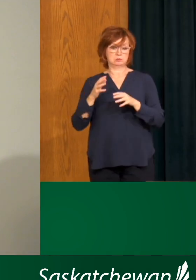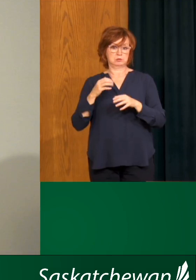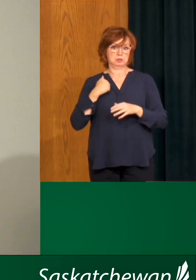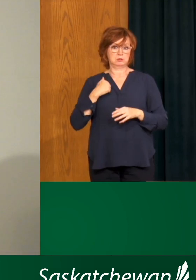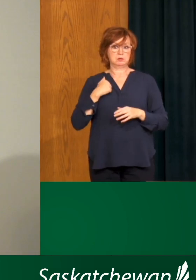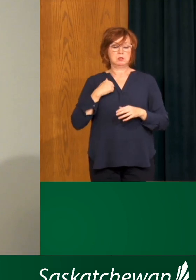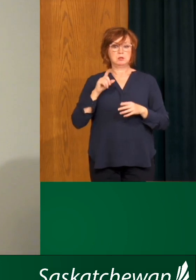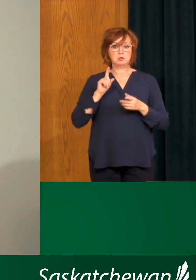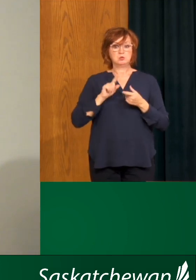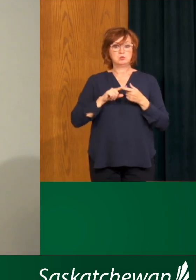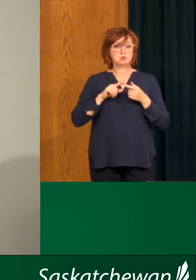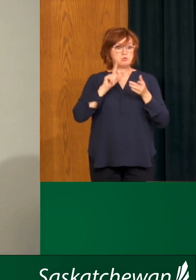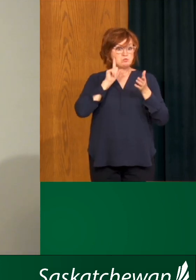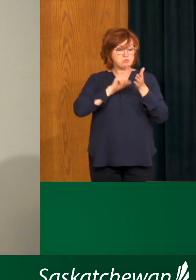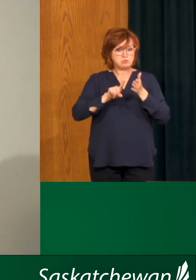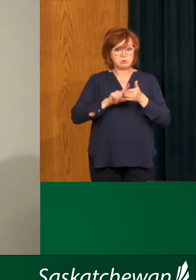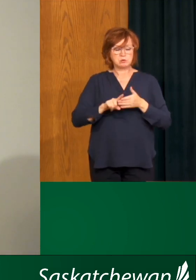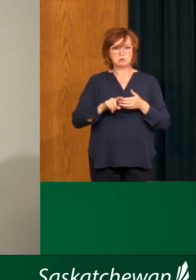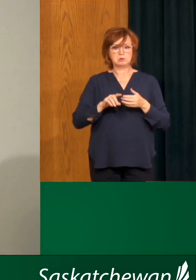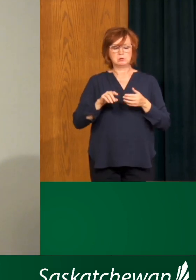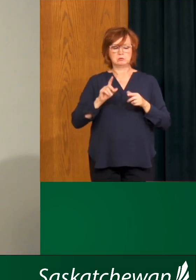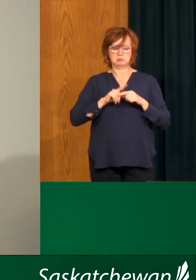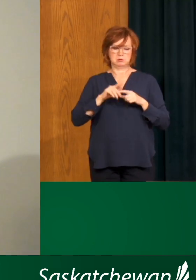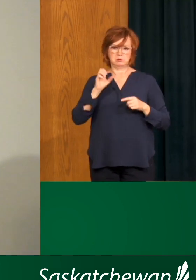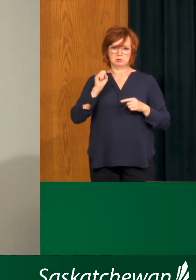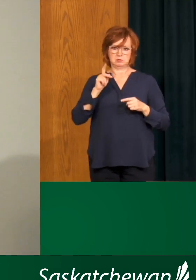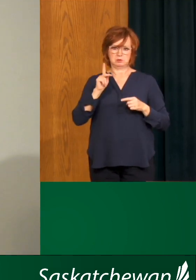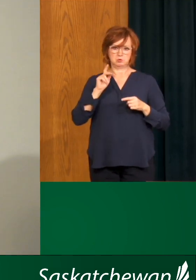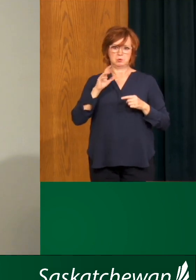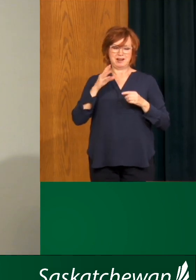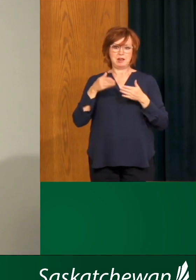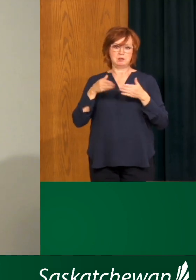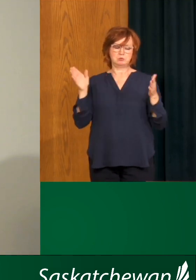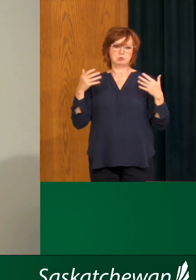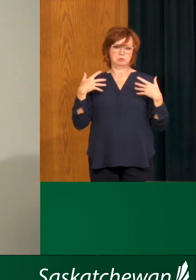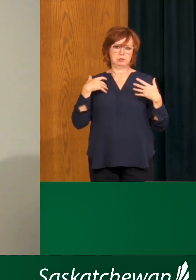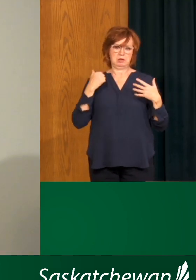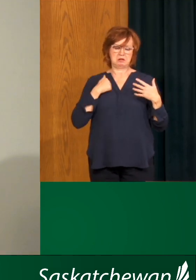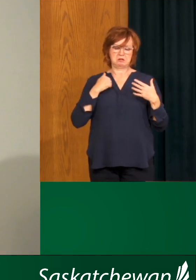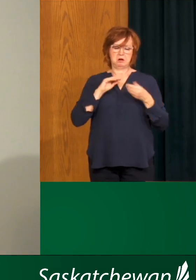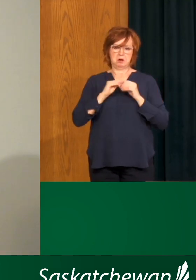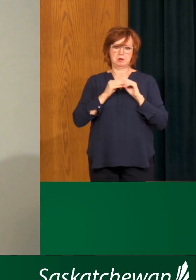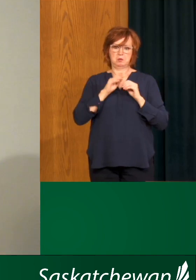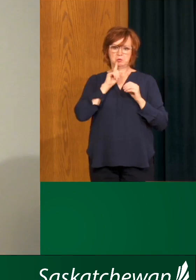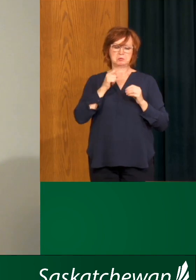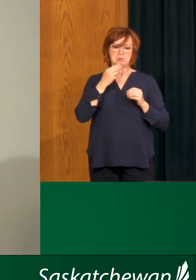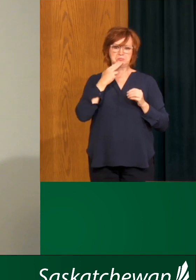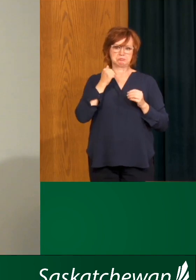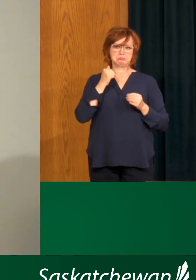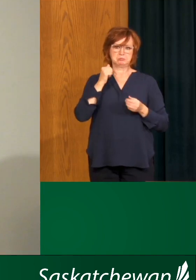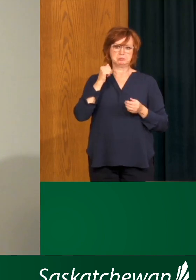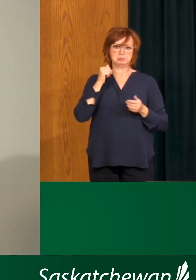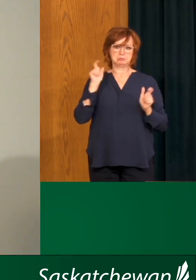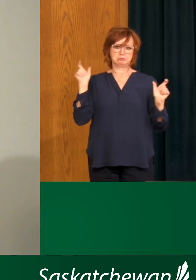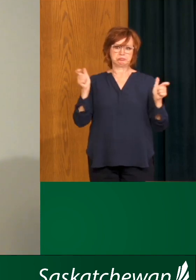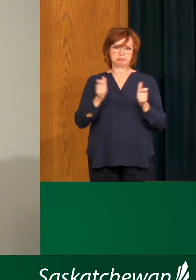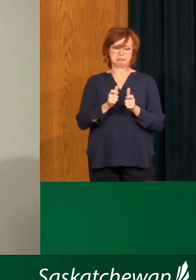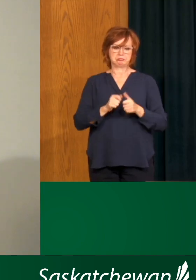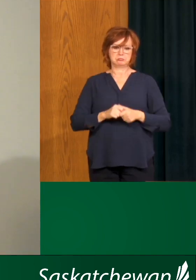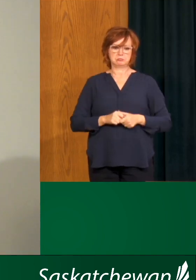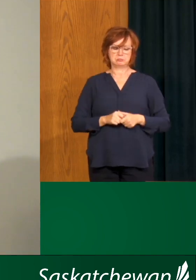have been exposed. And given our low case numbers overall, we think that is very low, certainly less